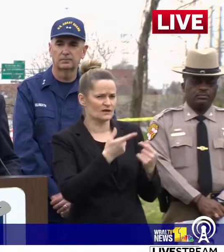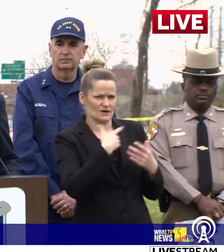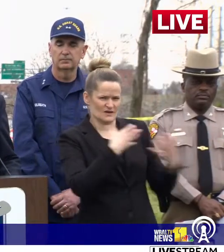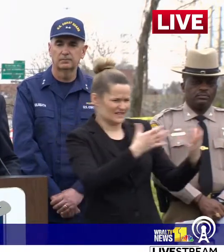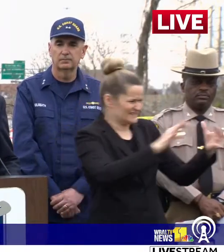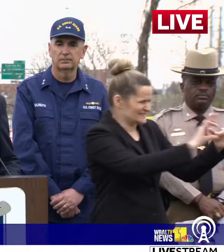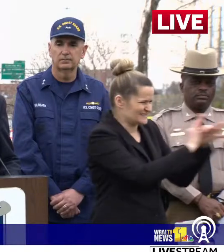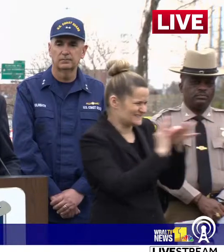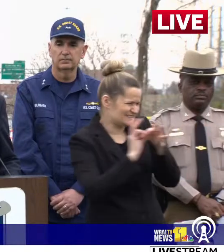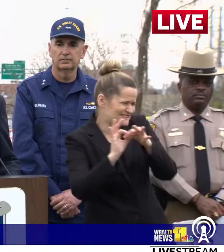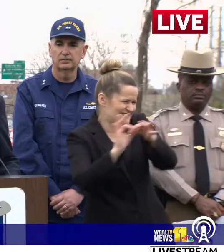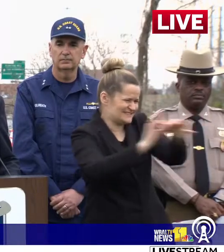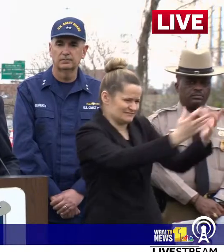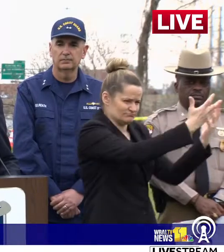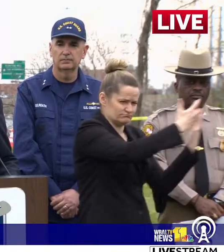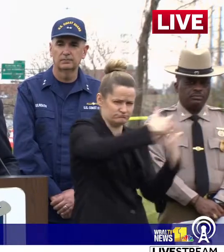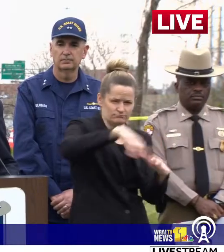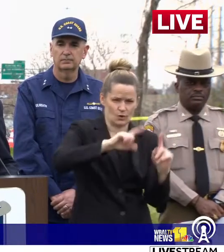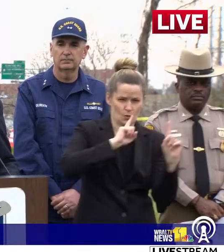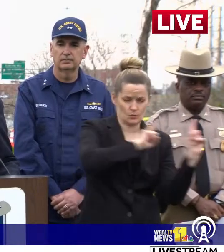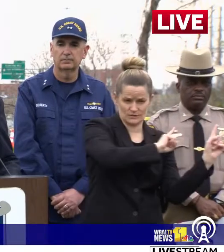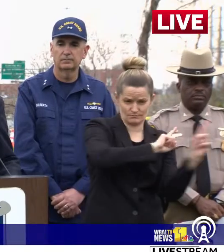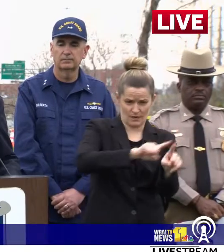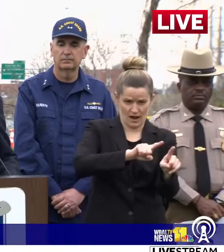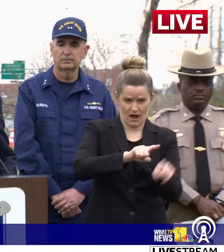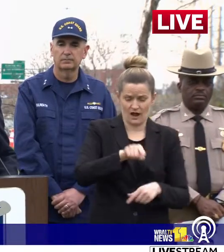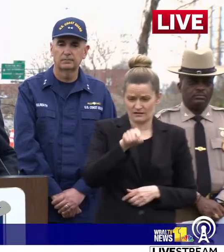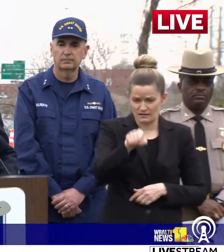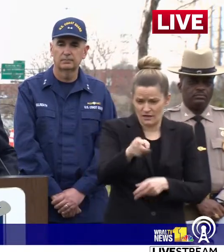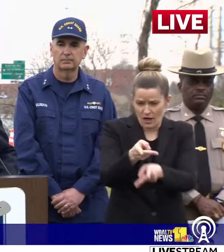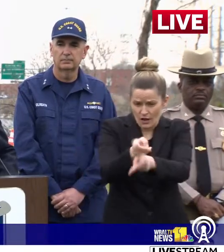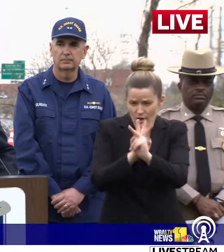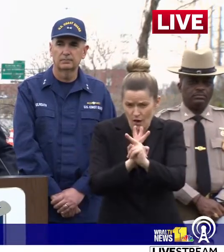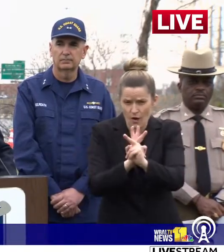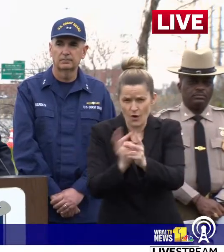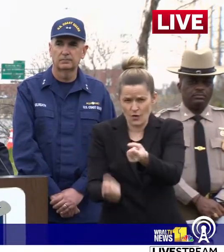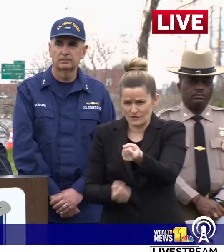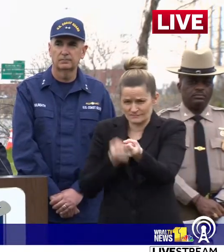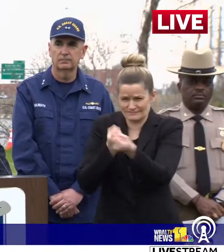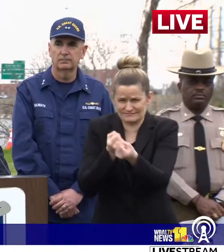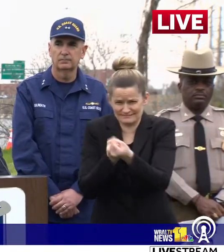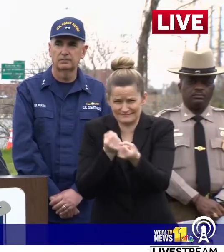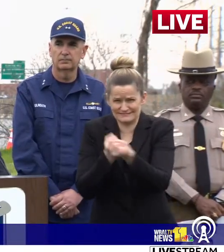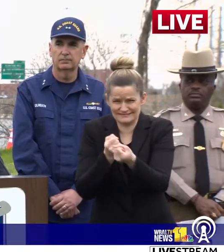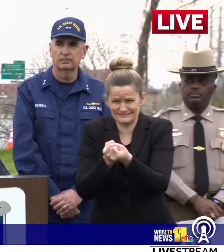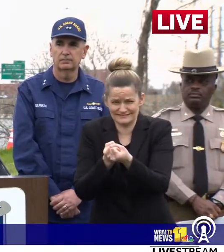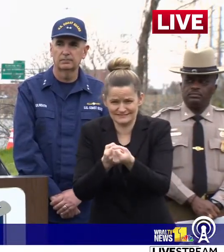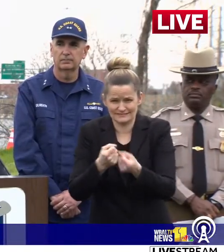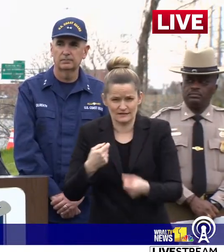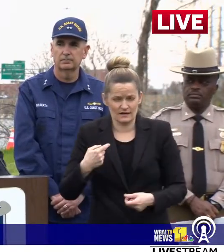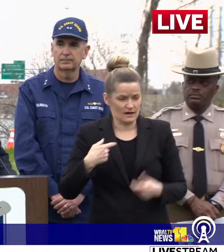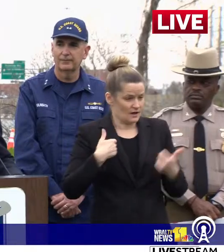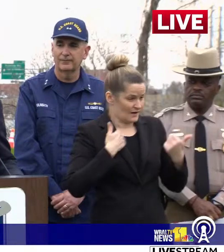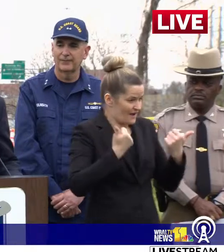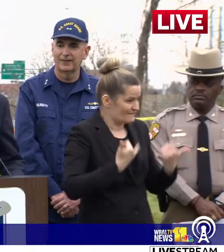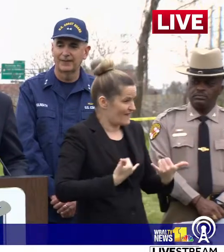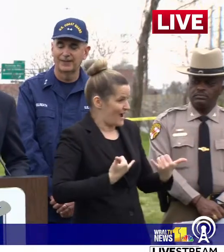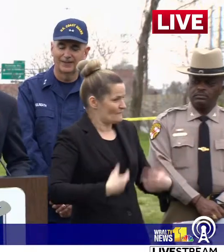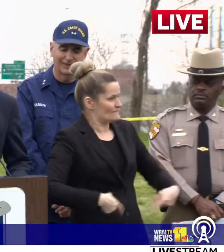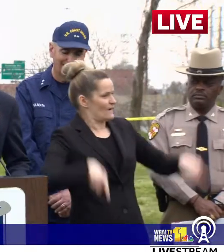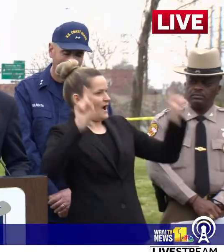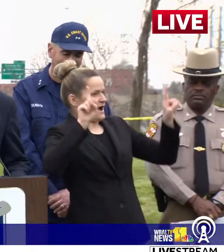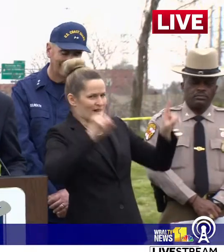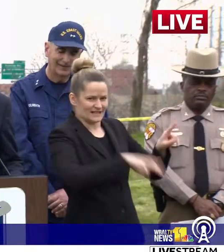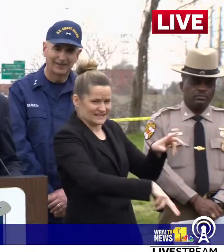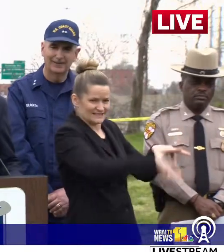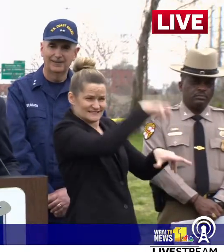are thrilled that there will actually be some wreckage that will start to be pulled out in the next 24, 48 hours, I think